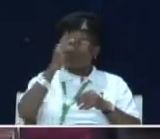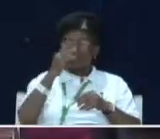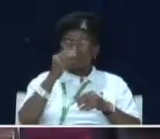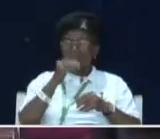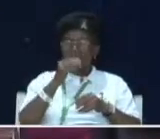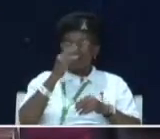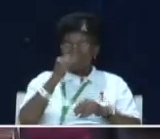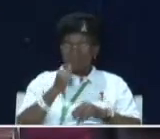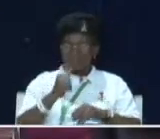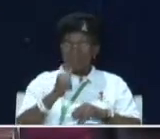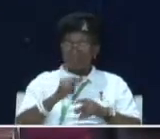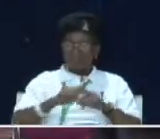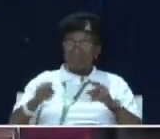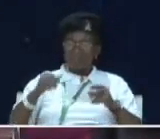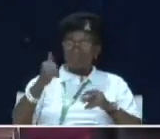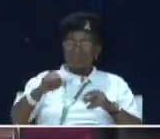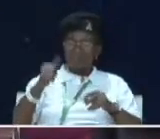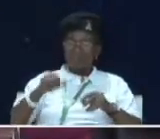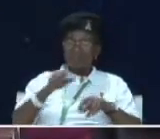time